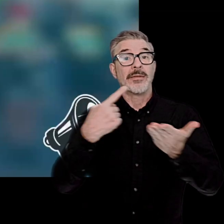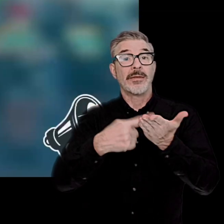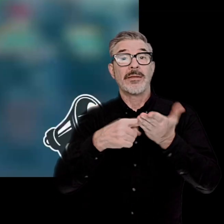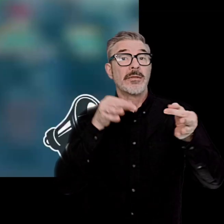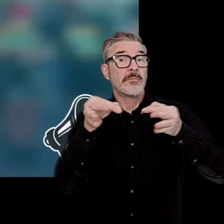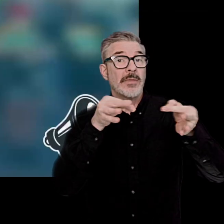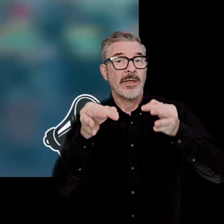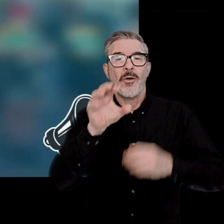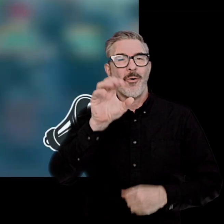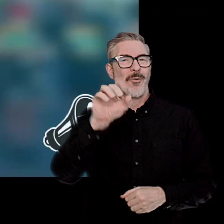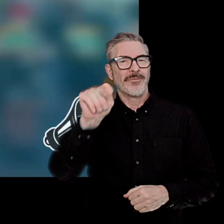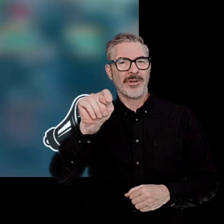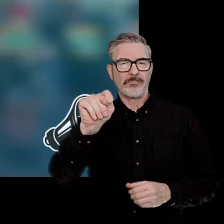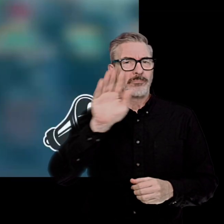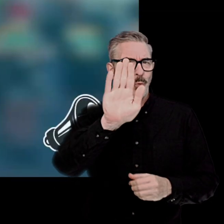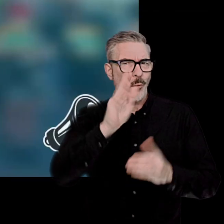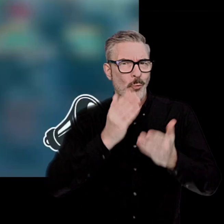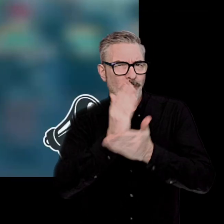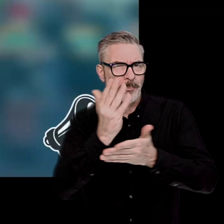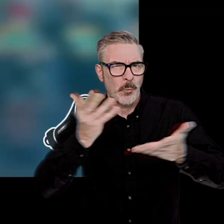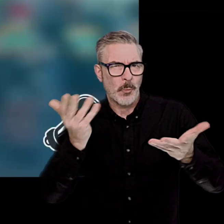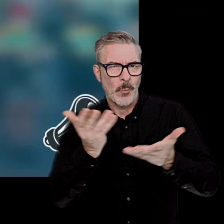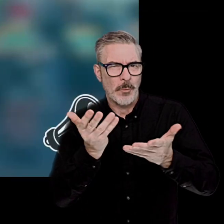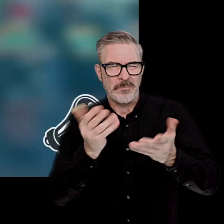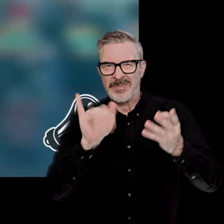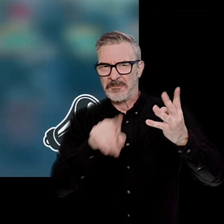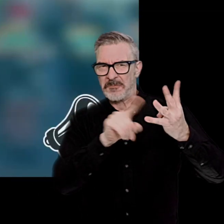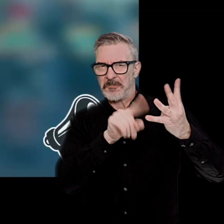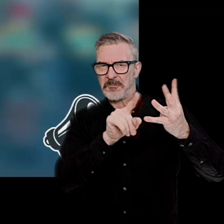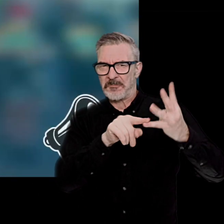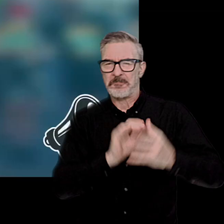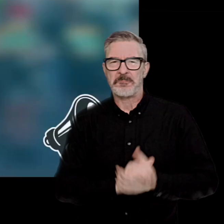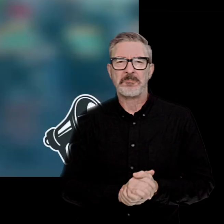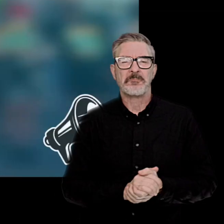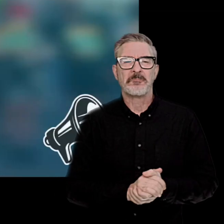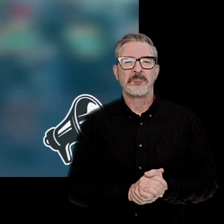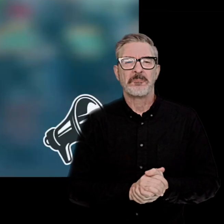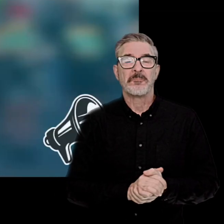Overtime pay is the fourth know you're right that we're going to cover today.